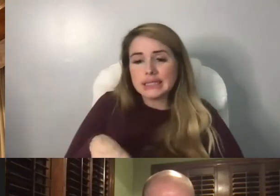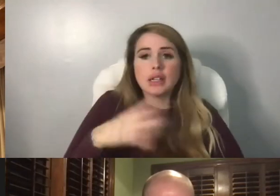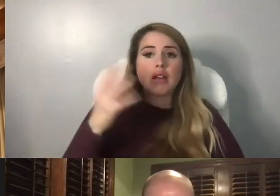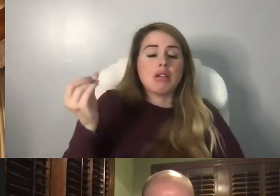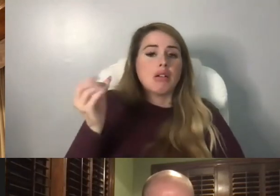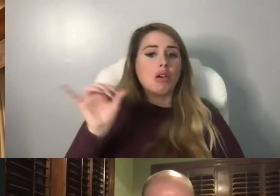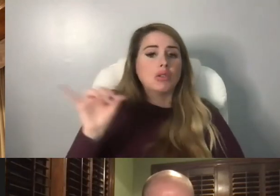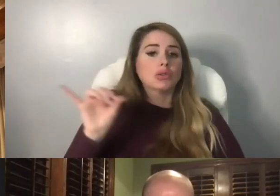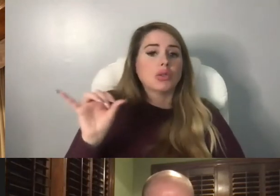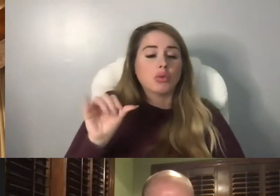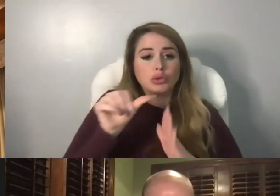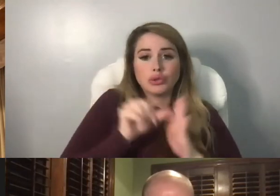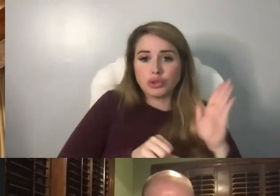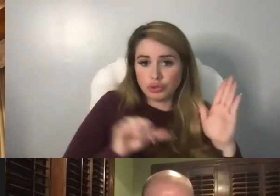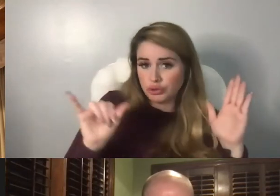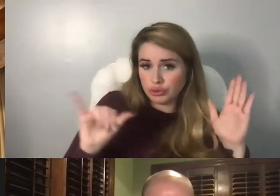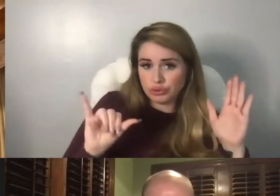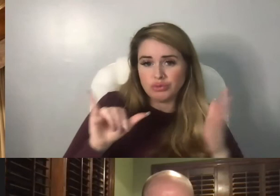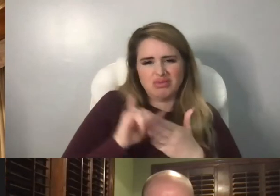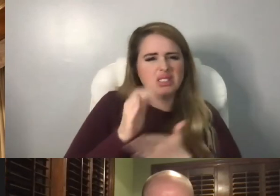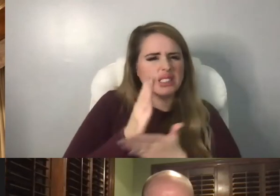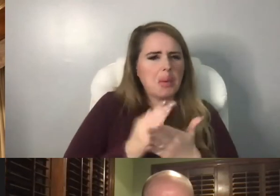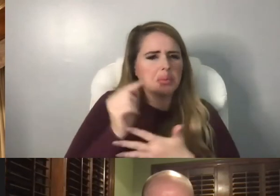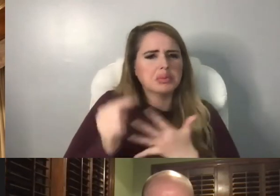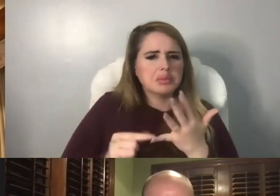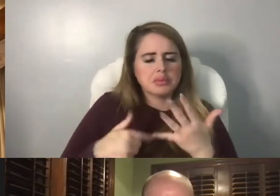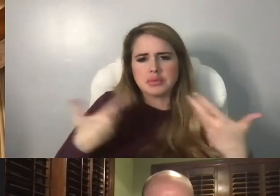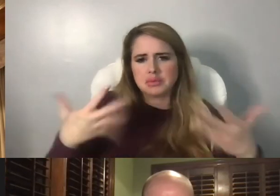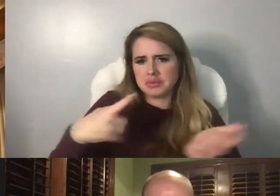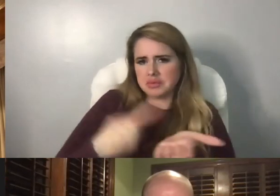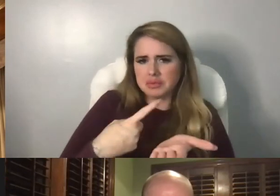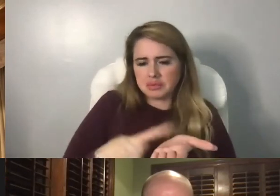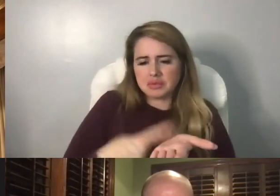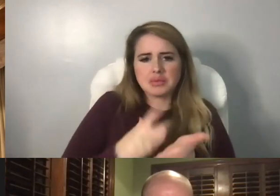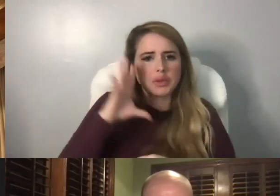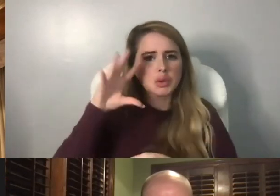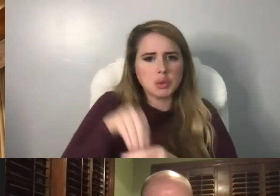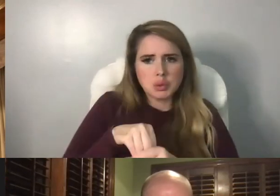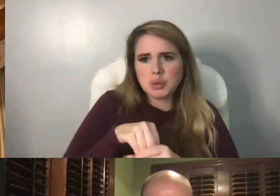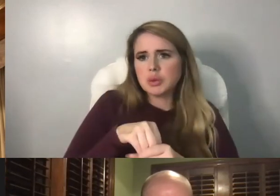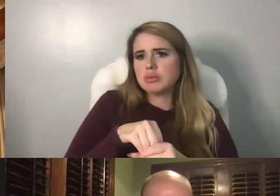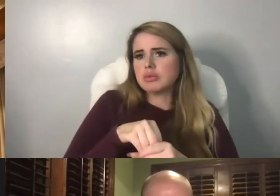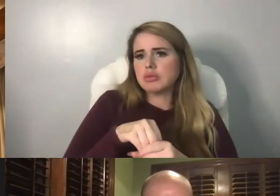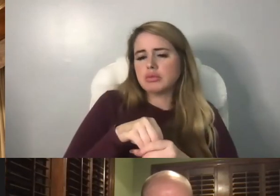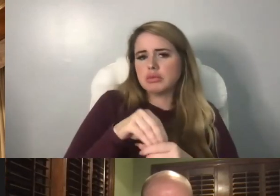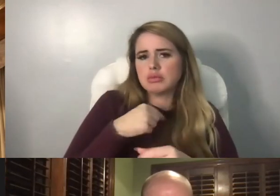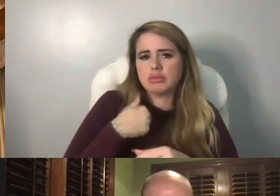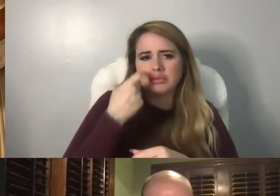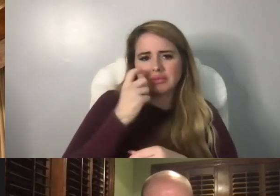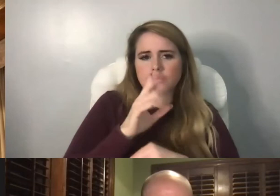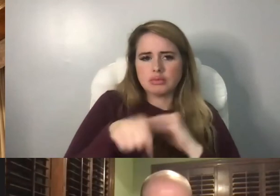and surgery. Some of the things I discussed as well include, I talked a little bit